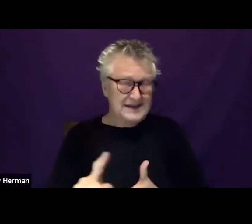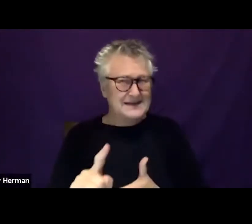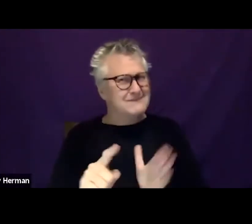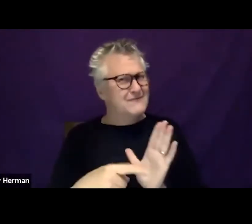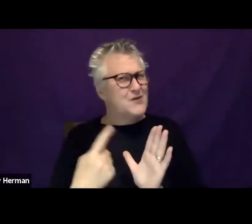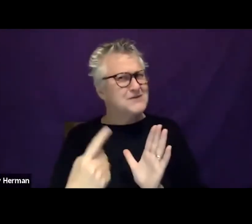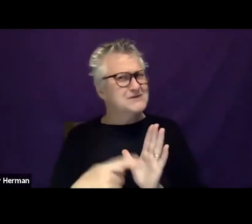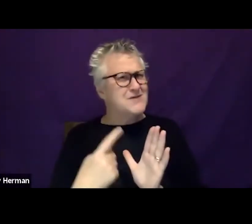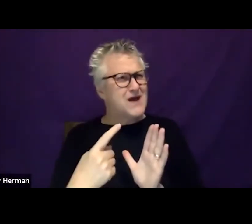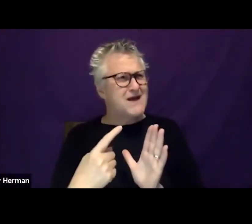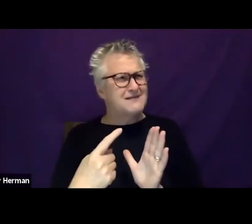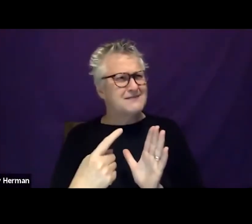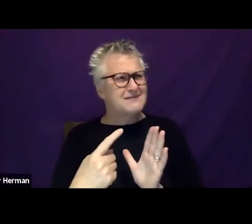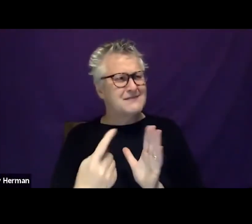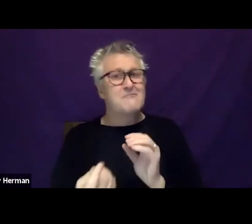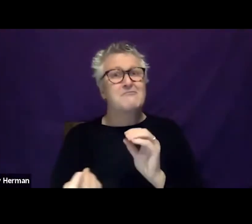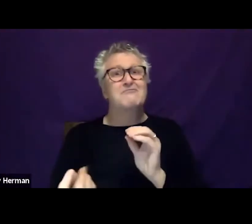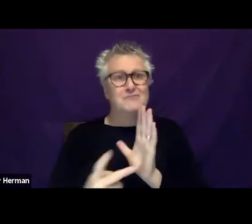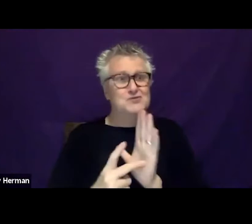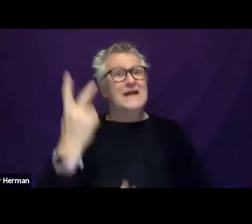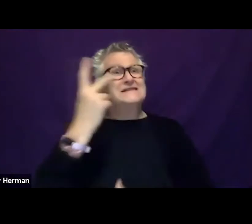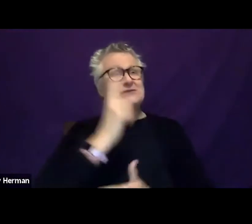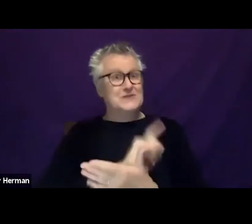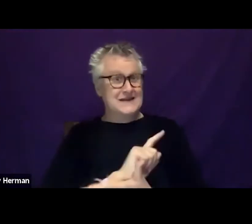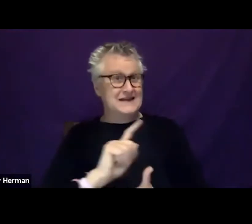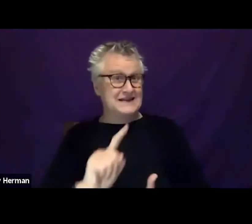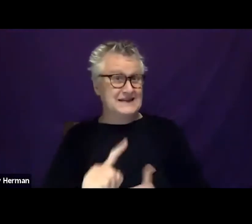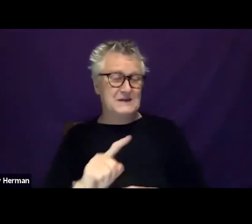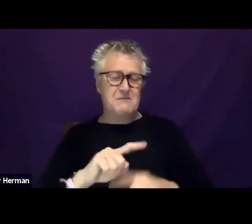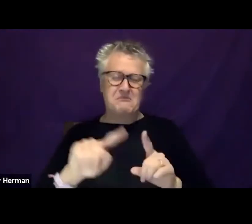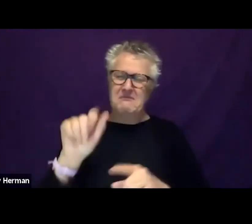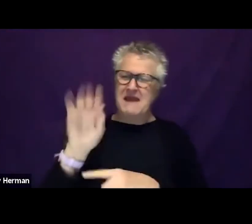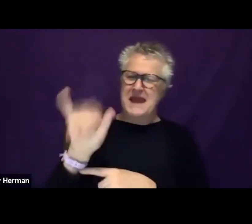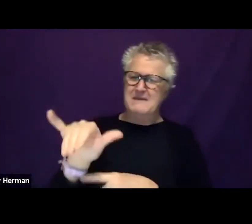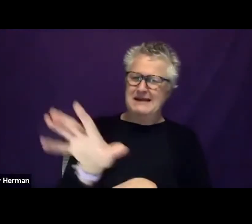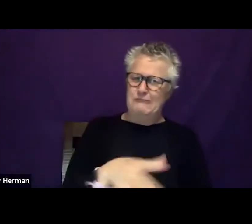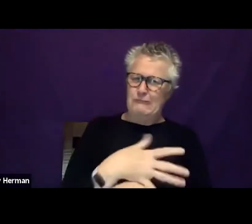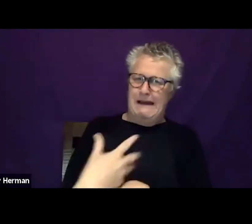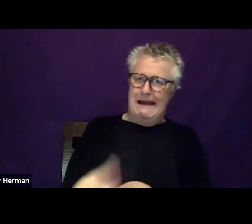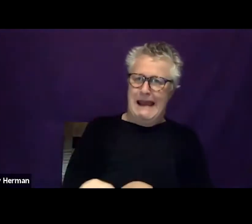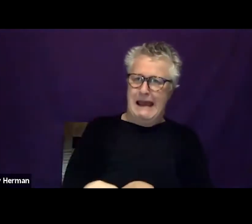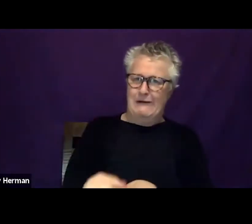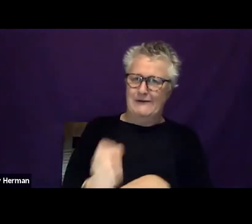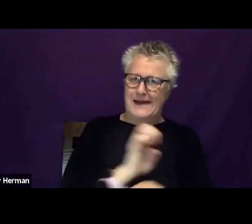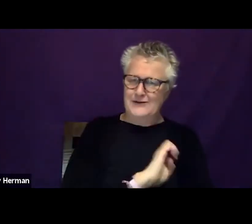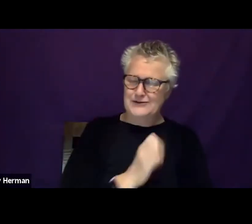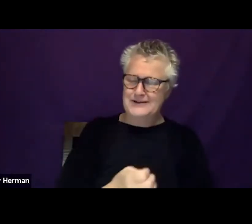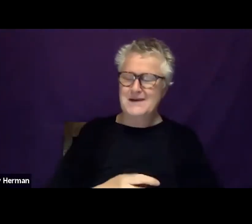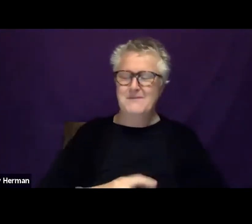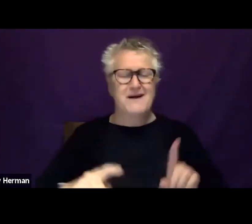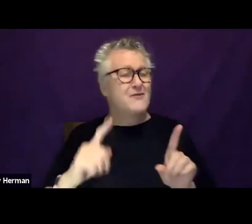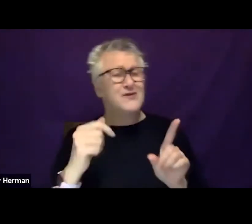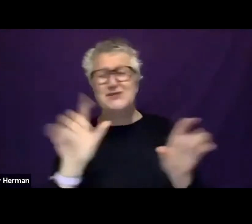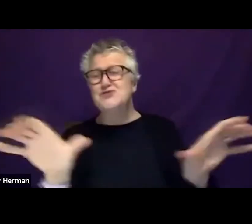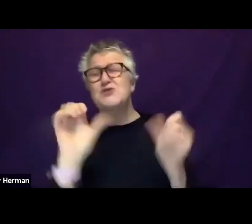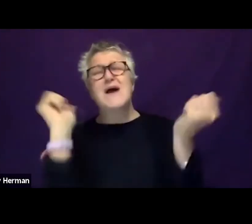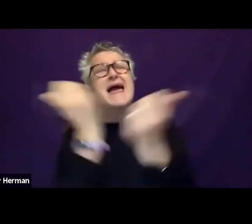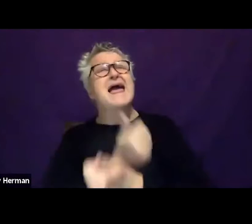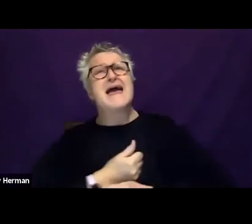energy. We do everything. We have a regular quiz, pub quiz. We have